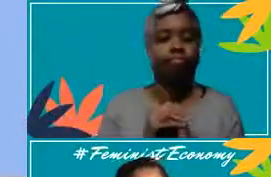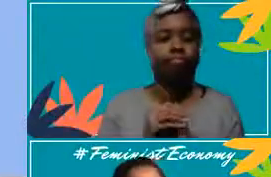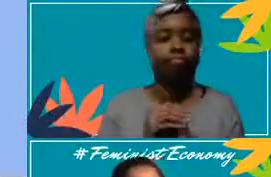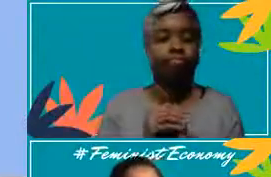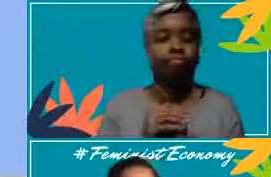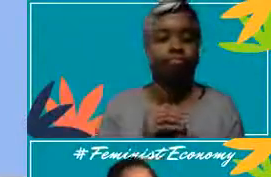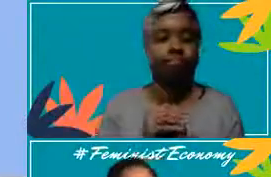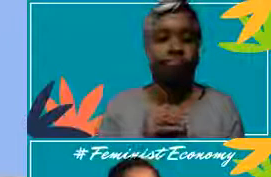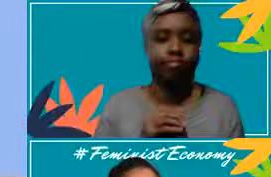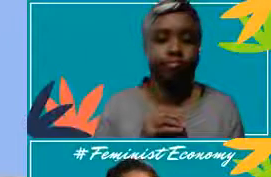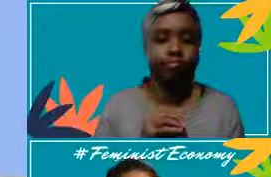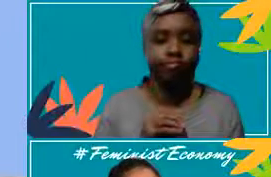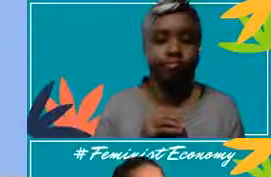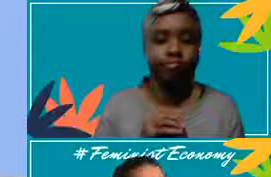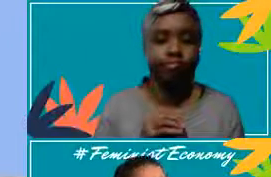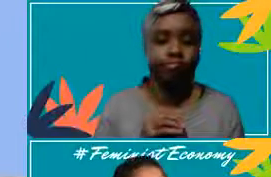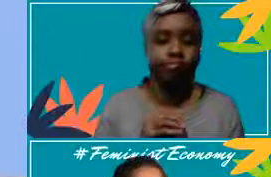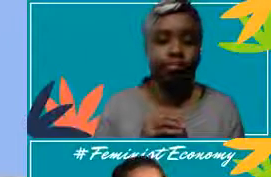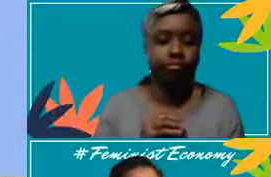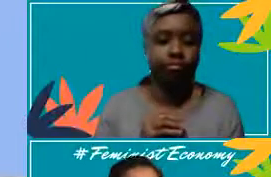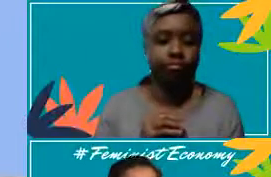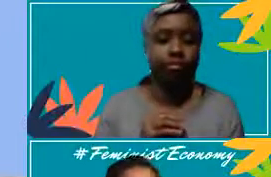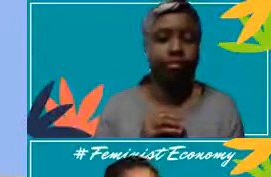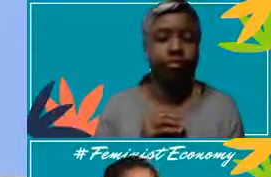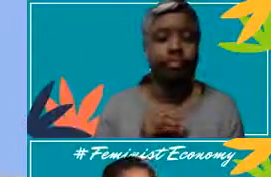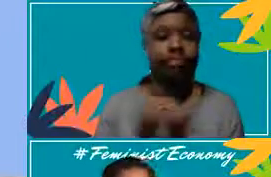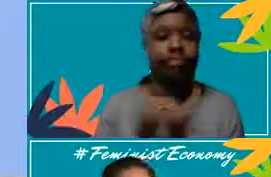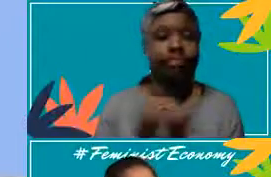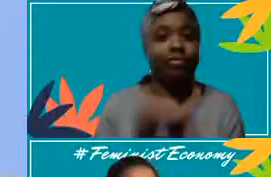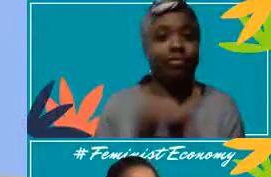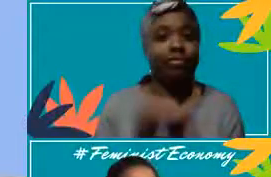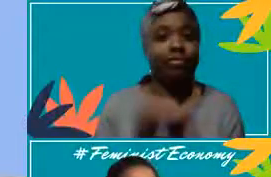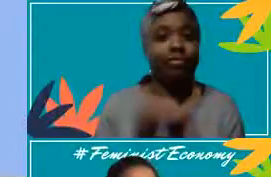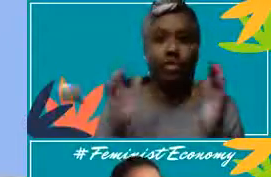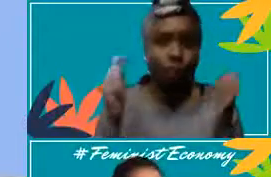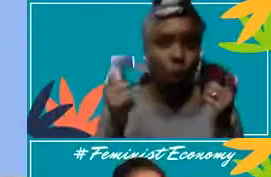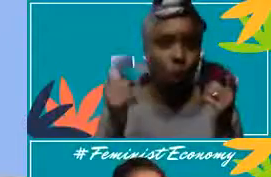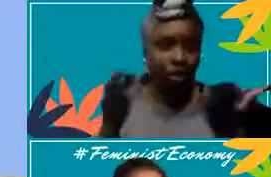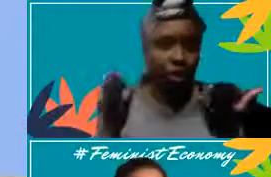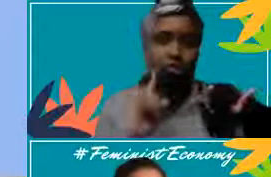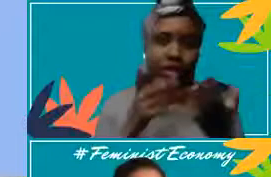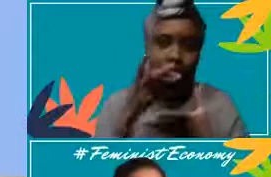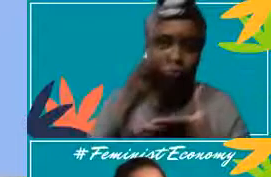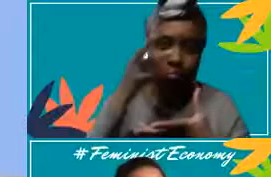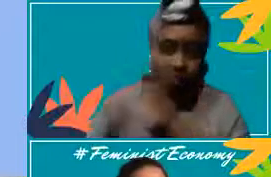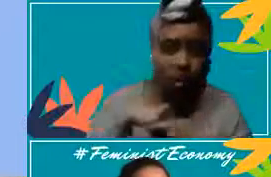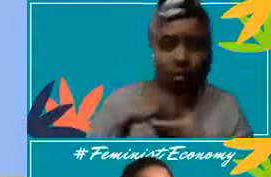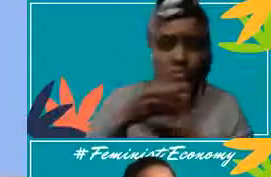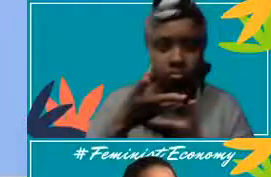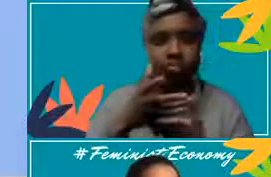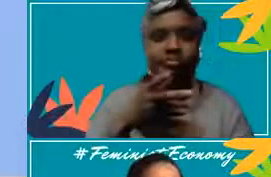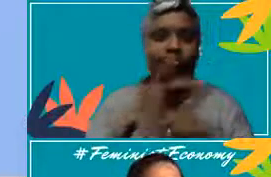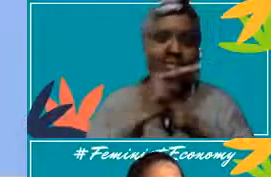everyone, as it's been clear to so many of us who are engaged in care work and domestic work,